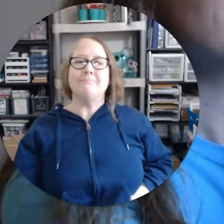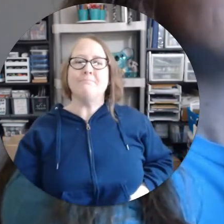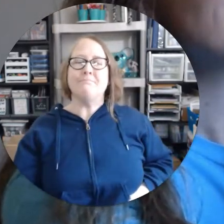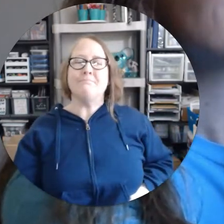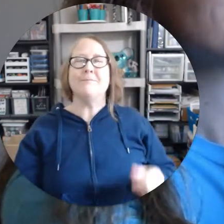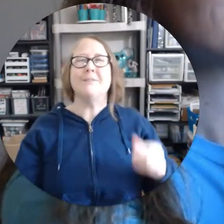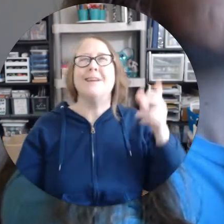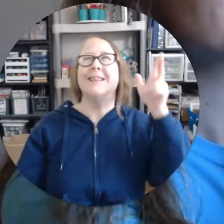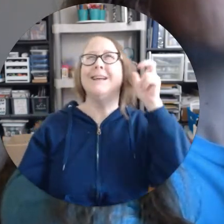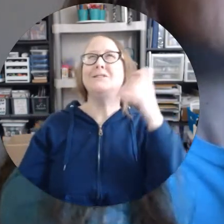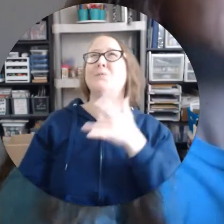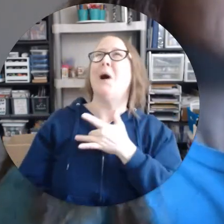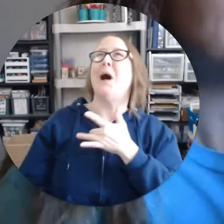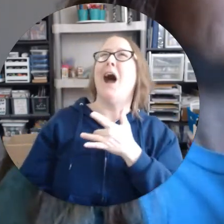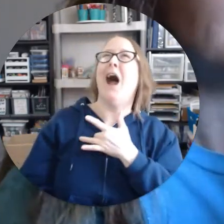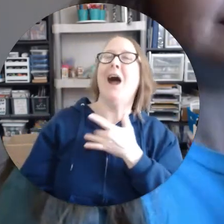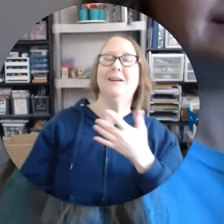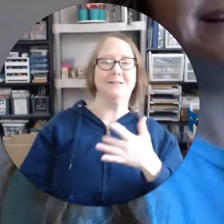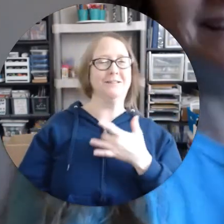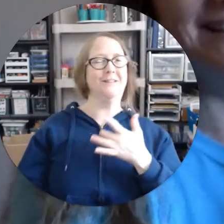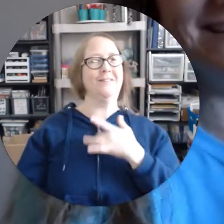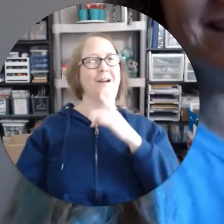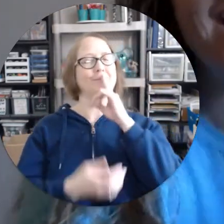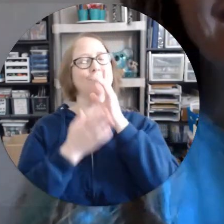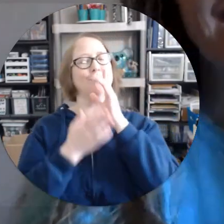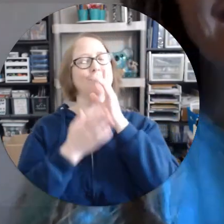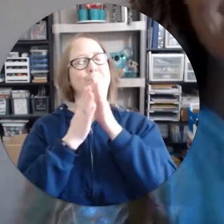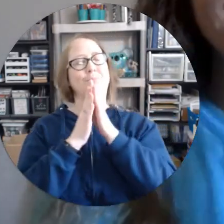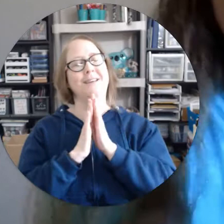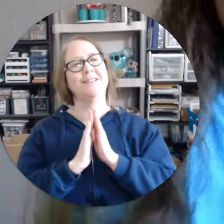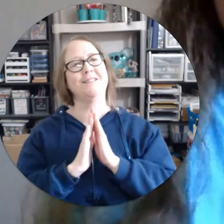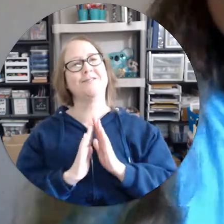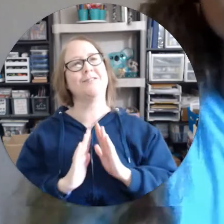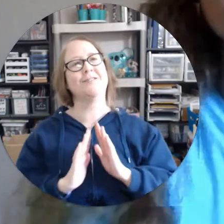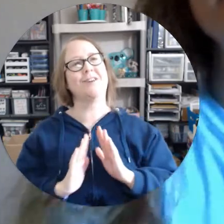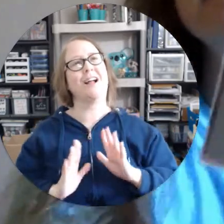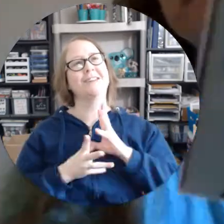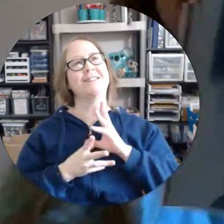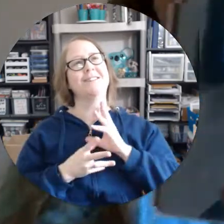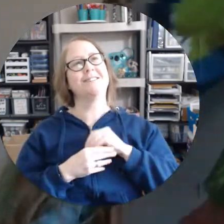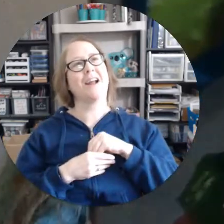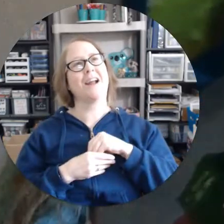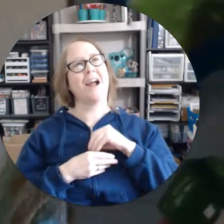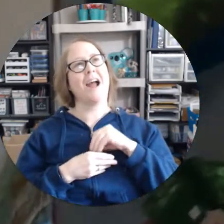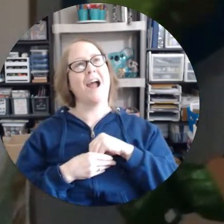heart made her feel peaceful inside.